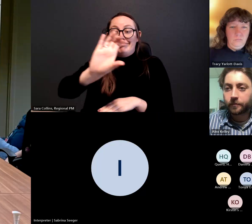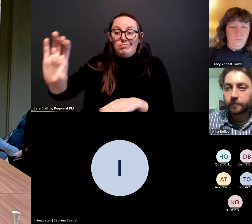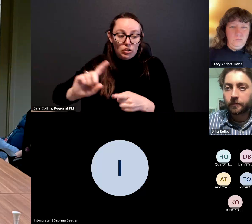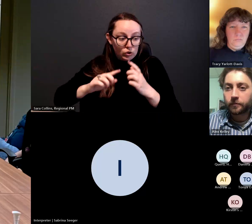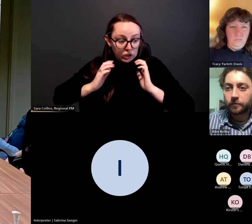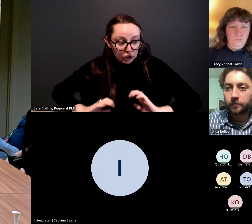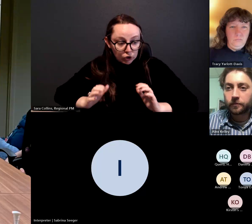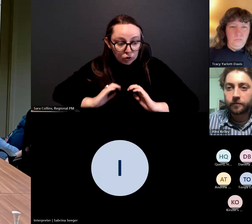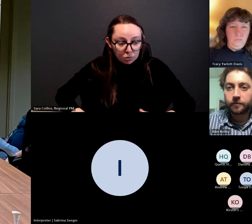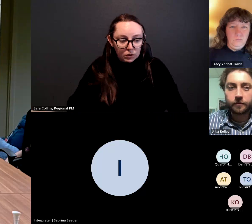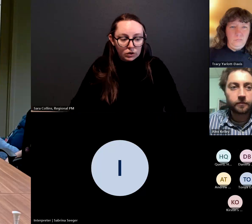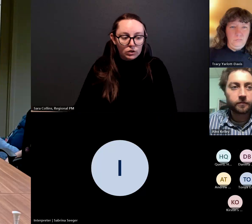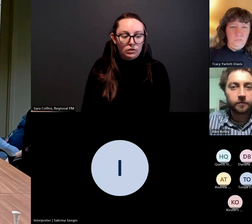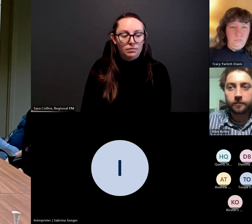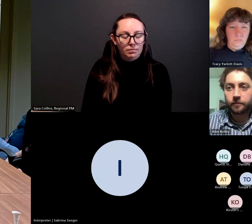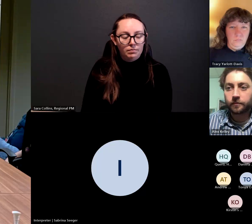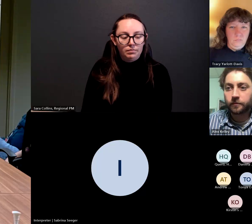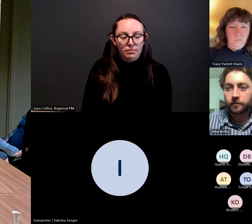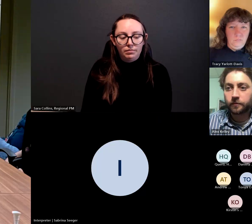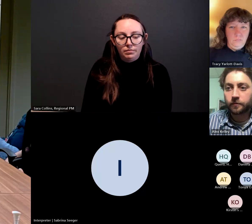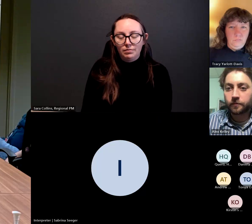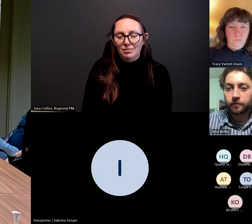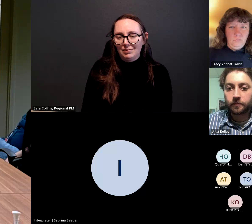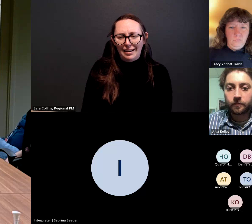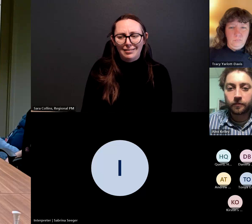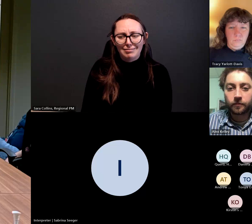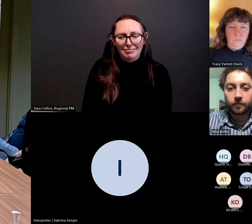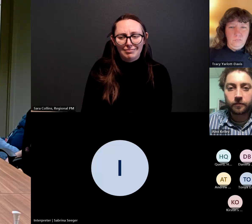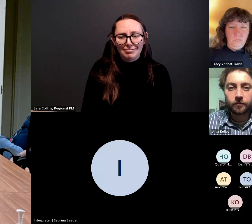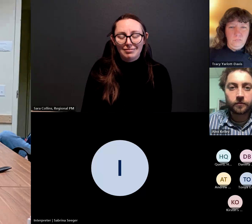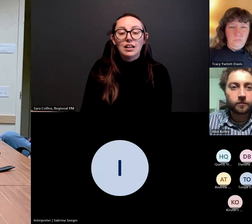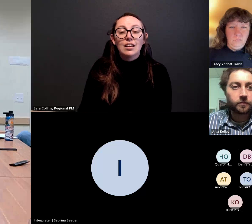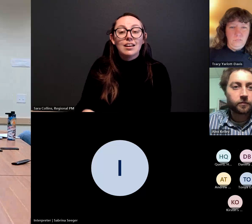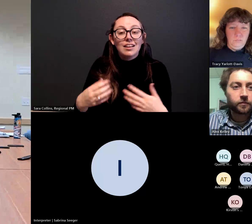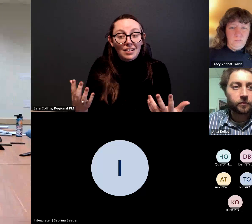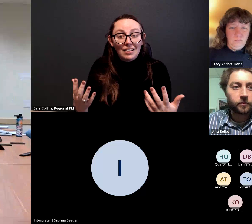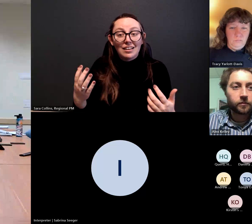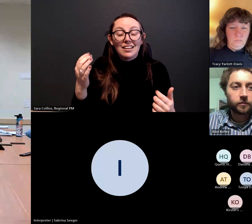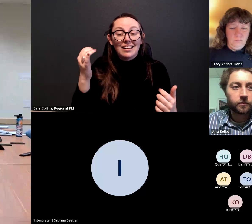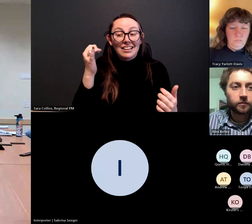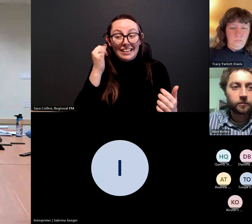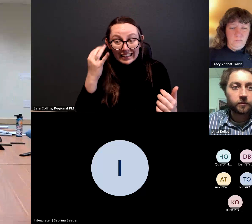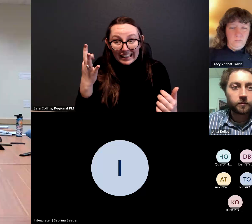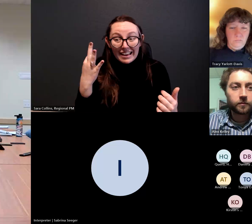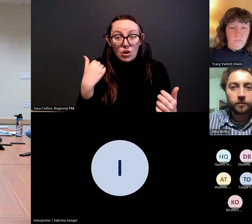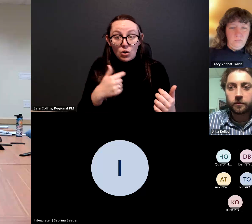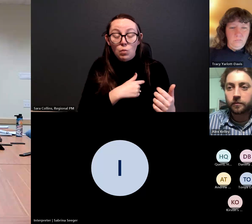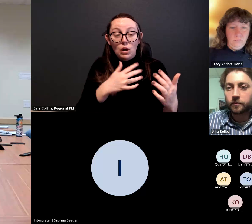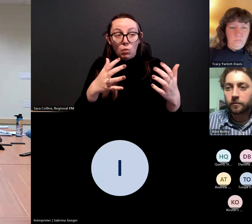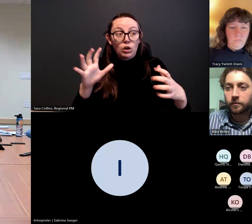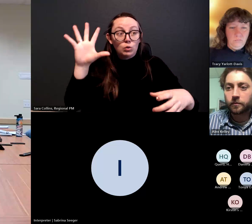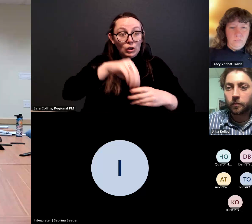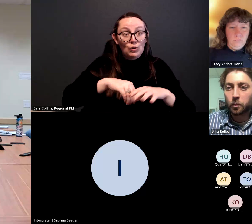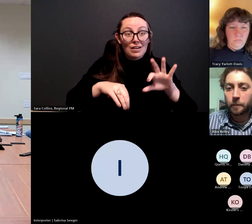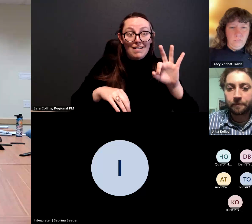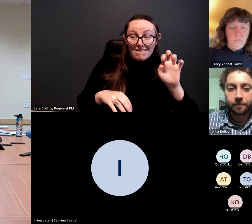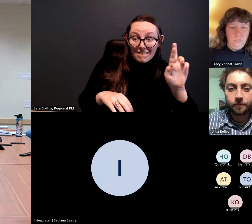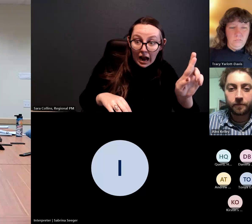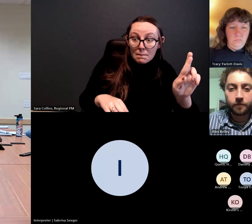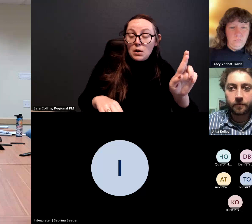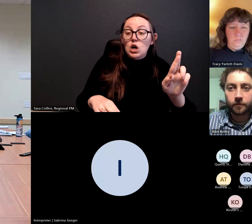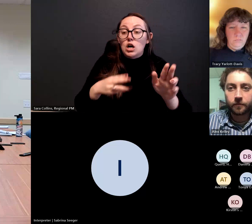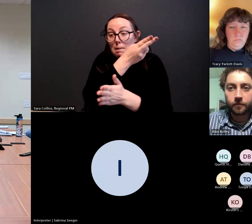communications and fiber in the same operation as direct burial of the Green Mountain Power Electric, it's going to have to be regulated